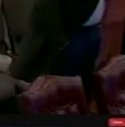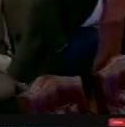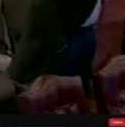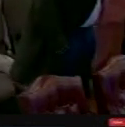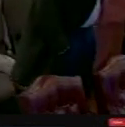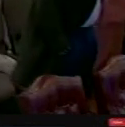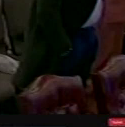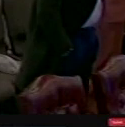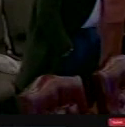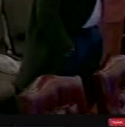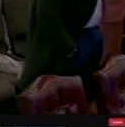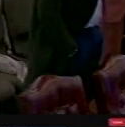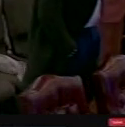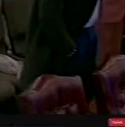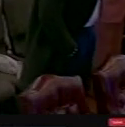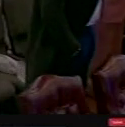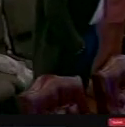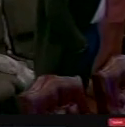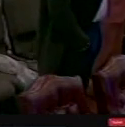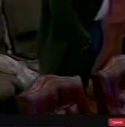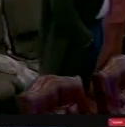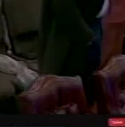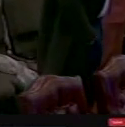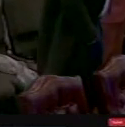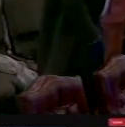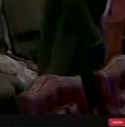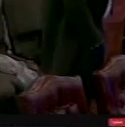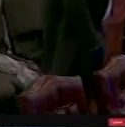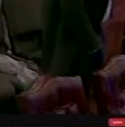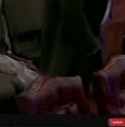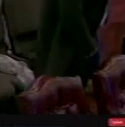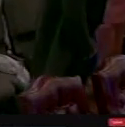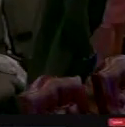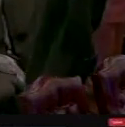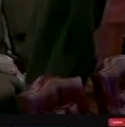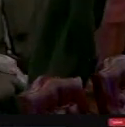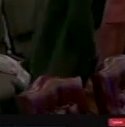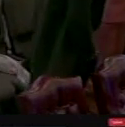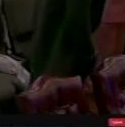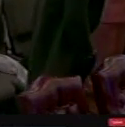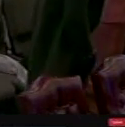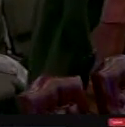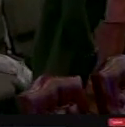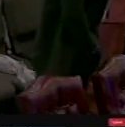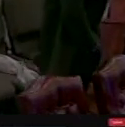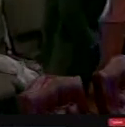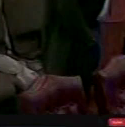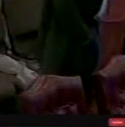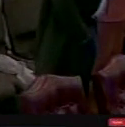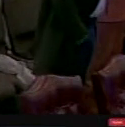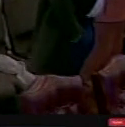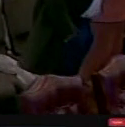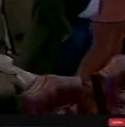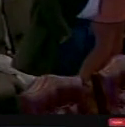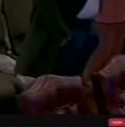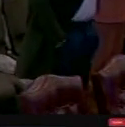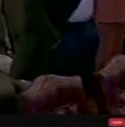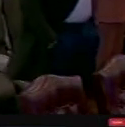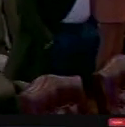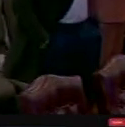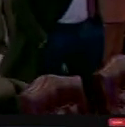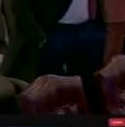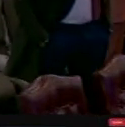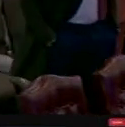I am here I am anything I'm withholding anything I'm holding back from you anything